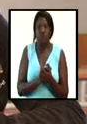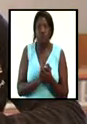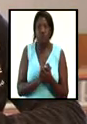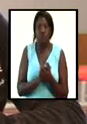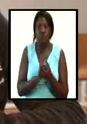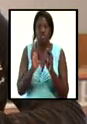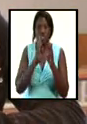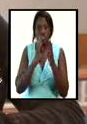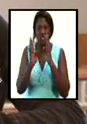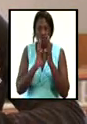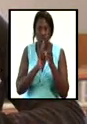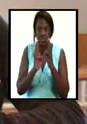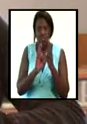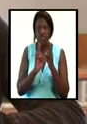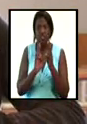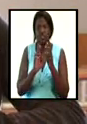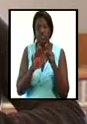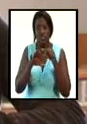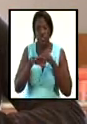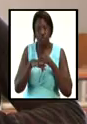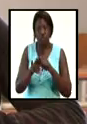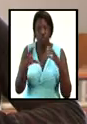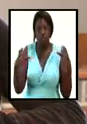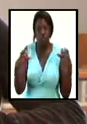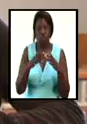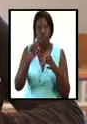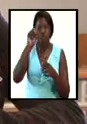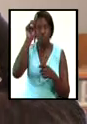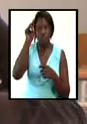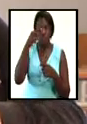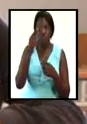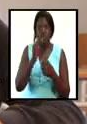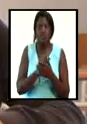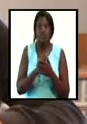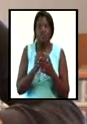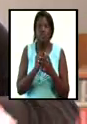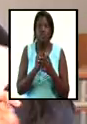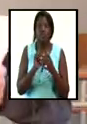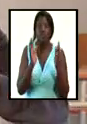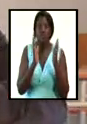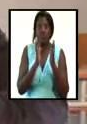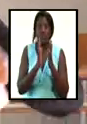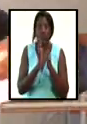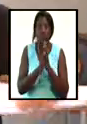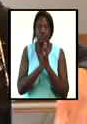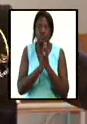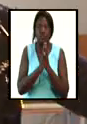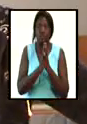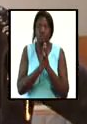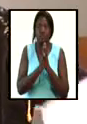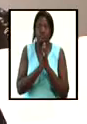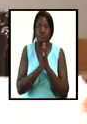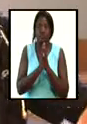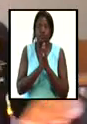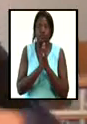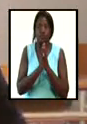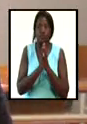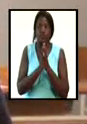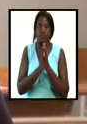We'll discuss the apostrophe in tomorrow's class. Please make sure not to miss it. Yes, ma'am.